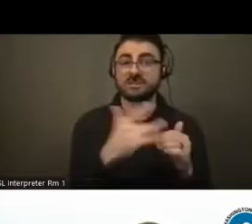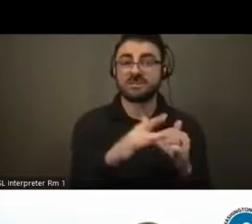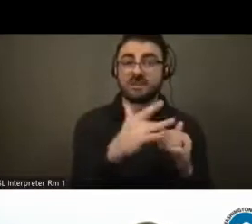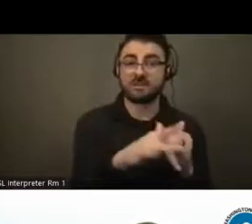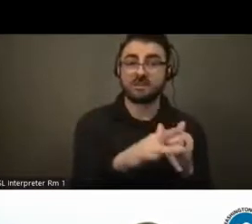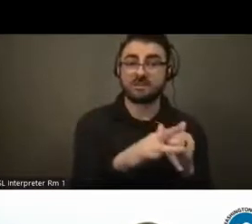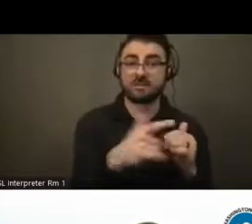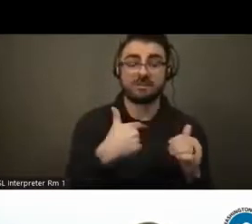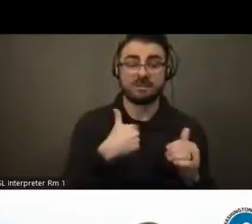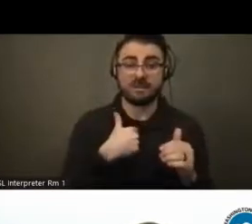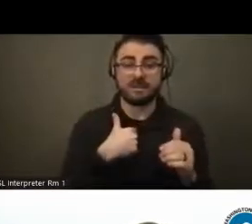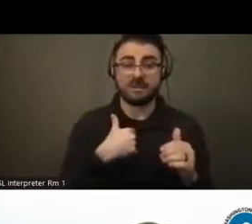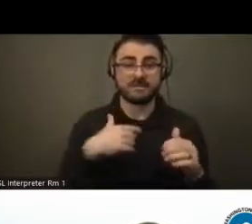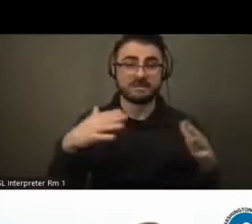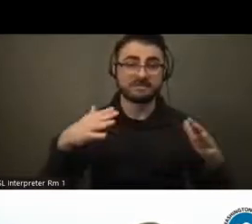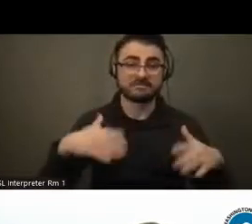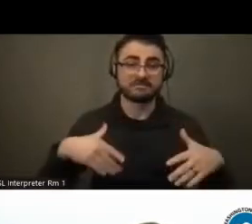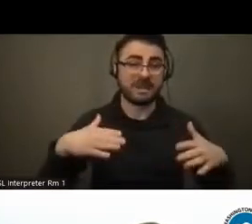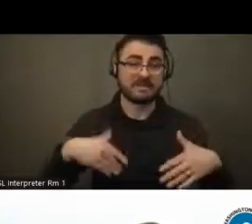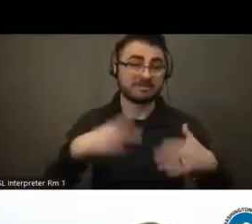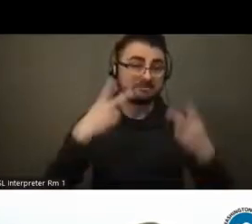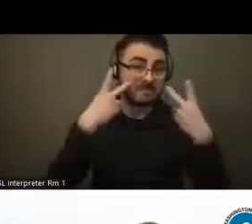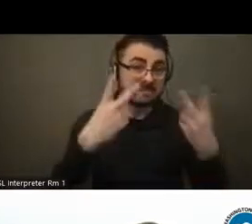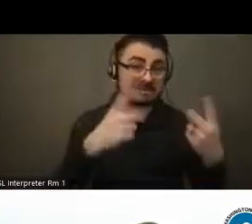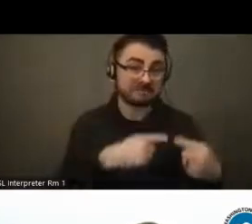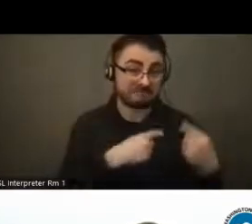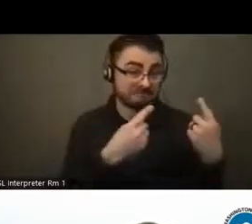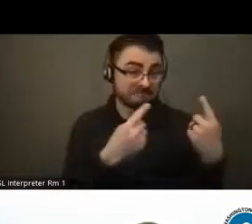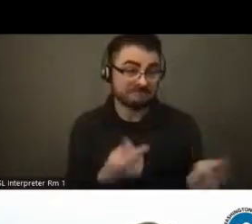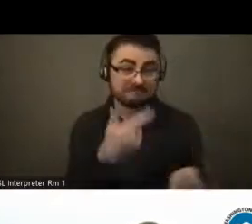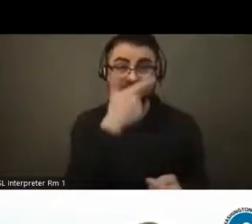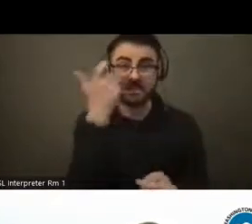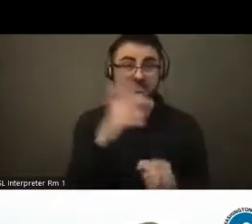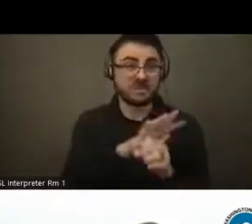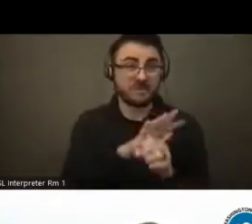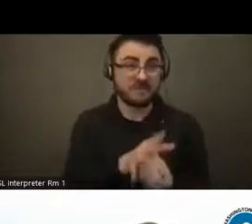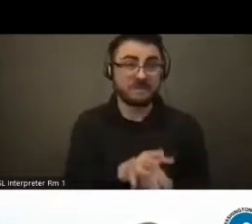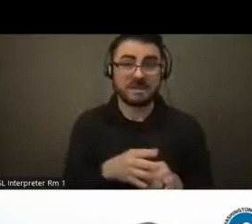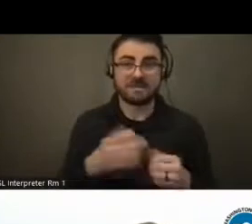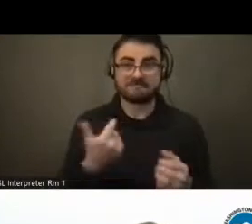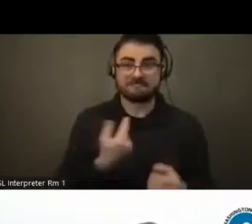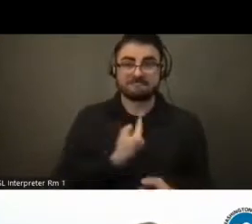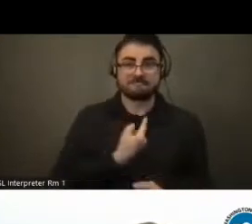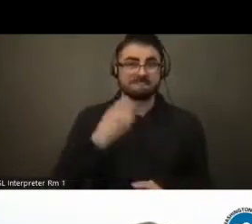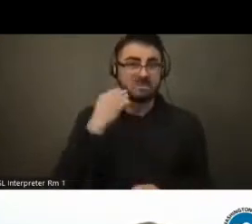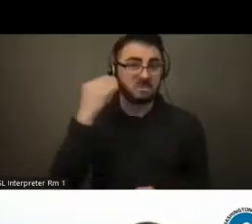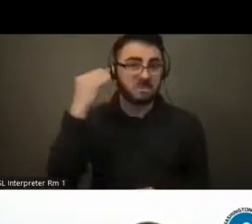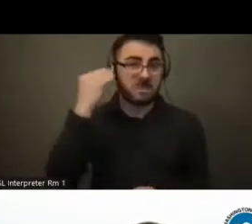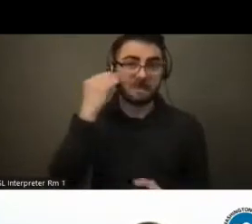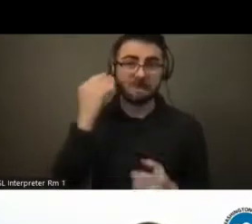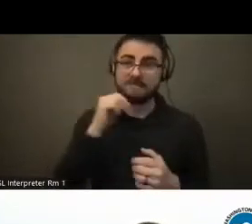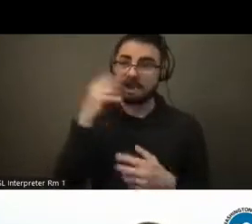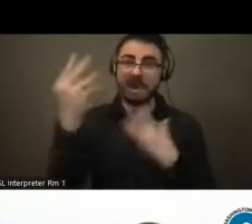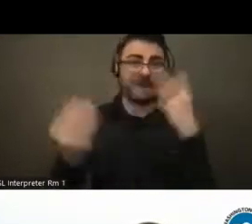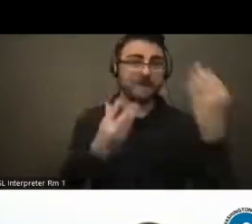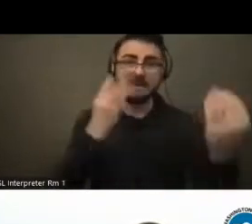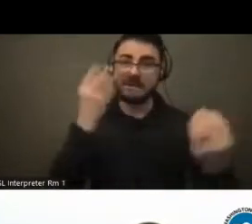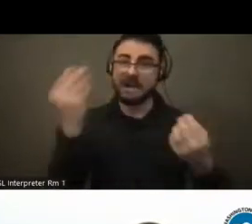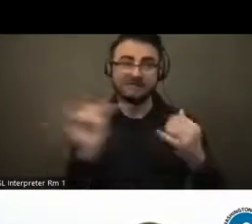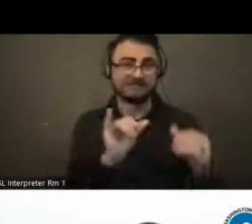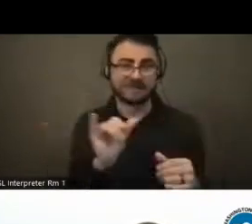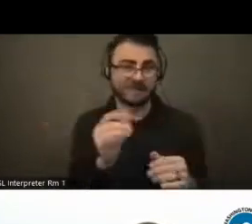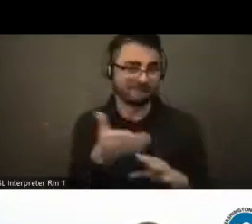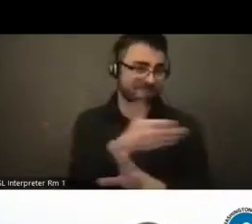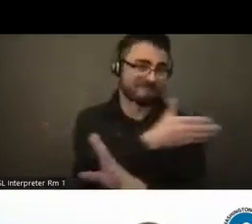found have fallen out of step with because I haven't been out and about the last 2 years like I used to be. So,